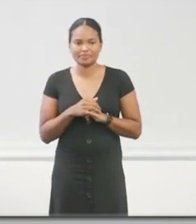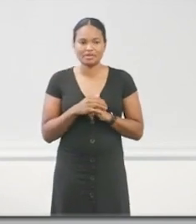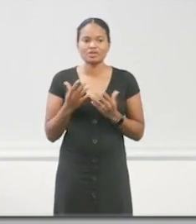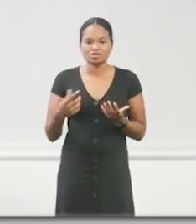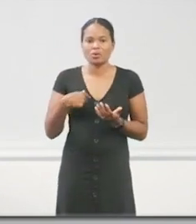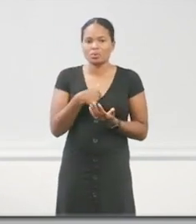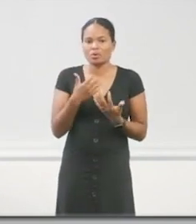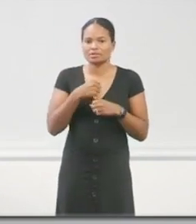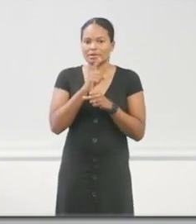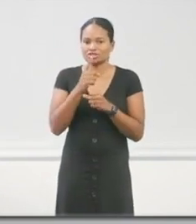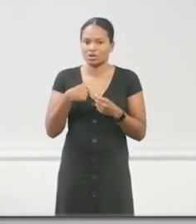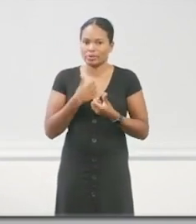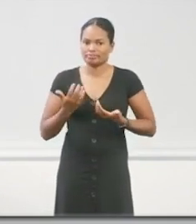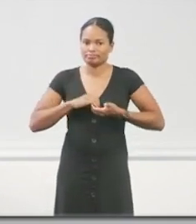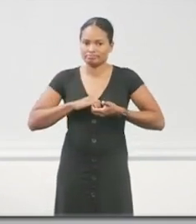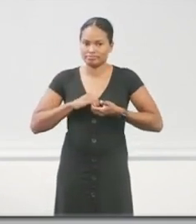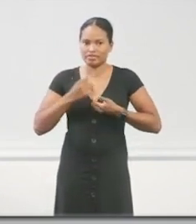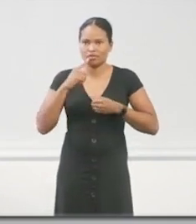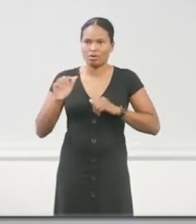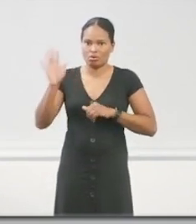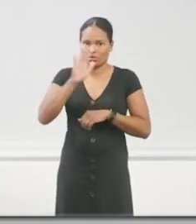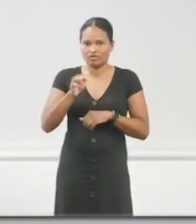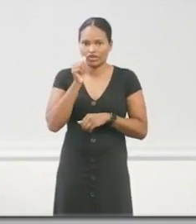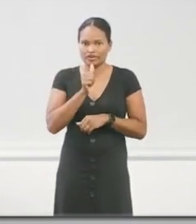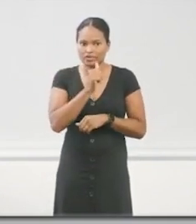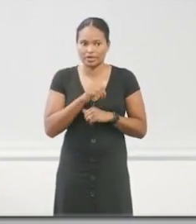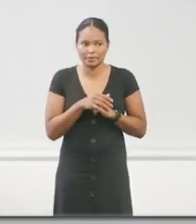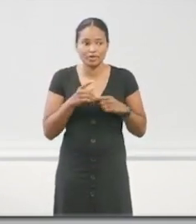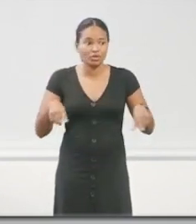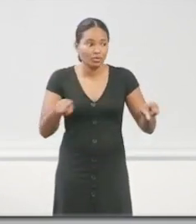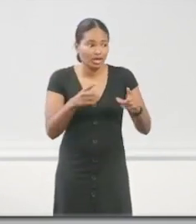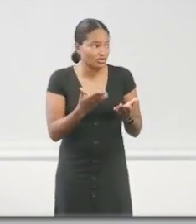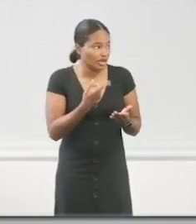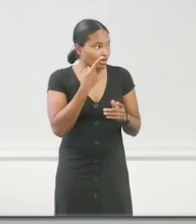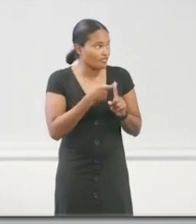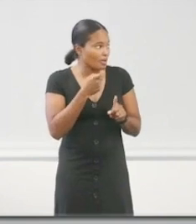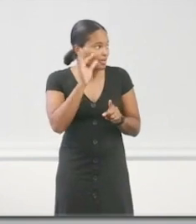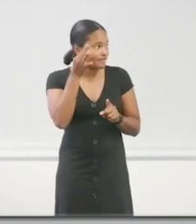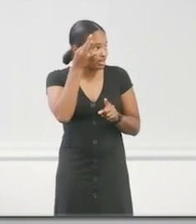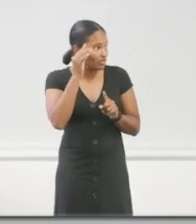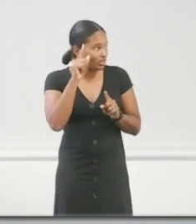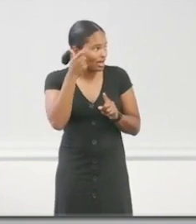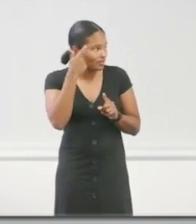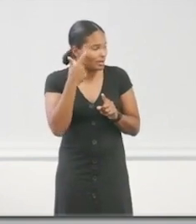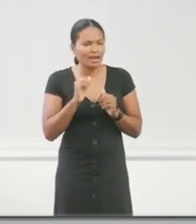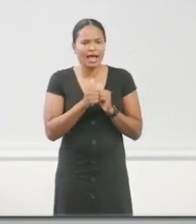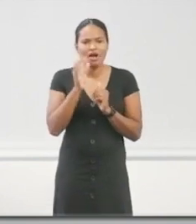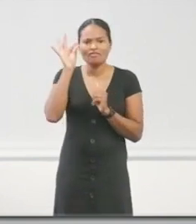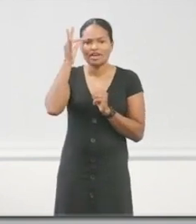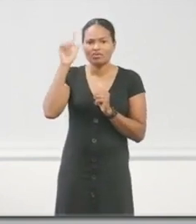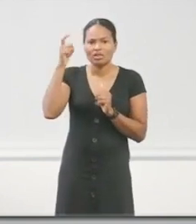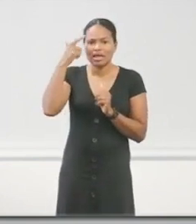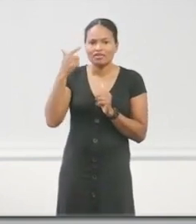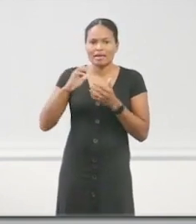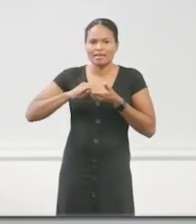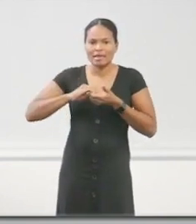state of Arizona. So you guys are here from the federal government and you're here to help. How is the federal government collaborating to help make sure